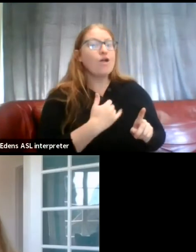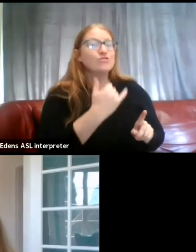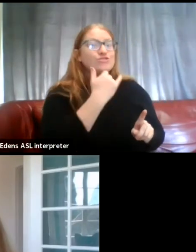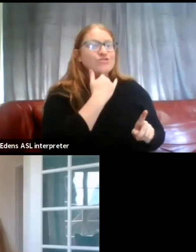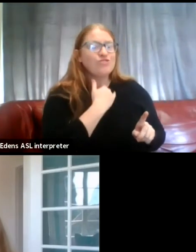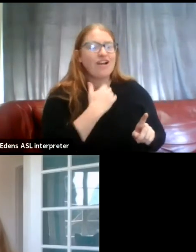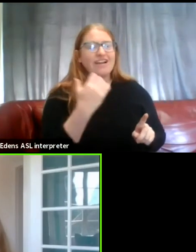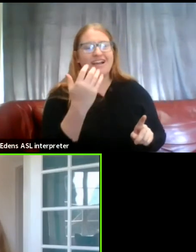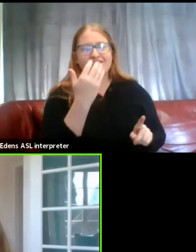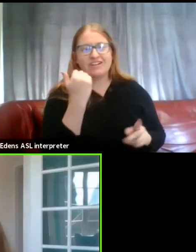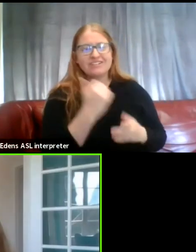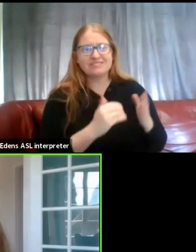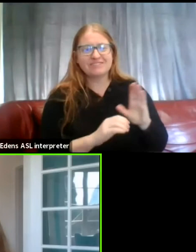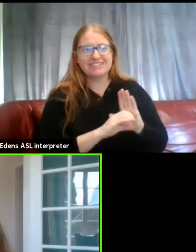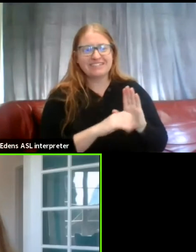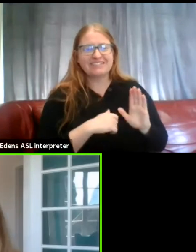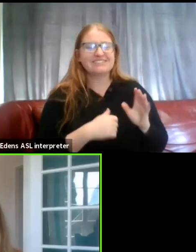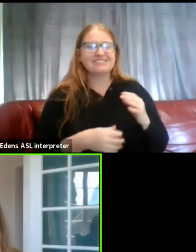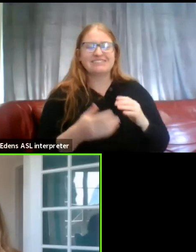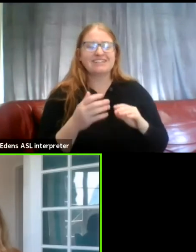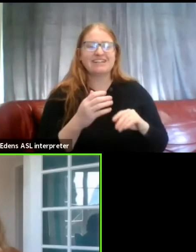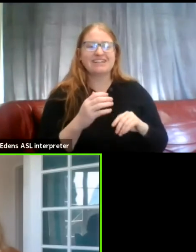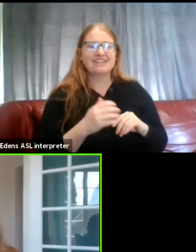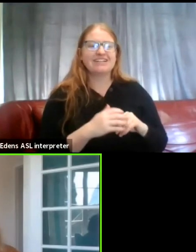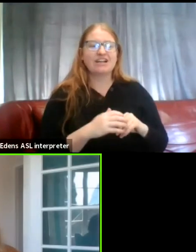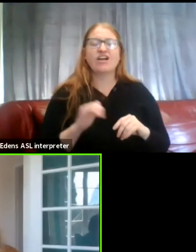I apologize. Okay.